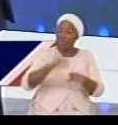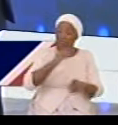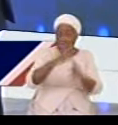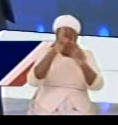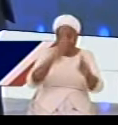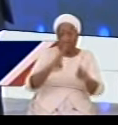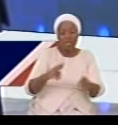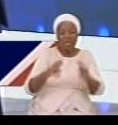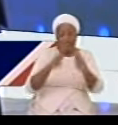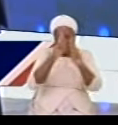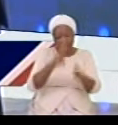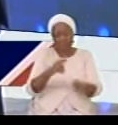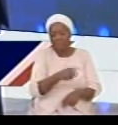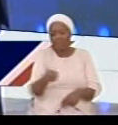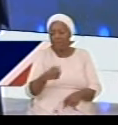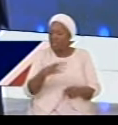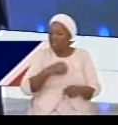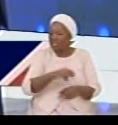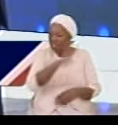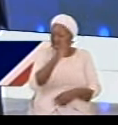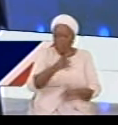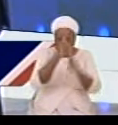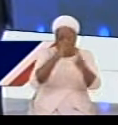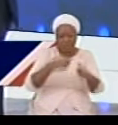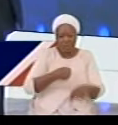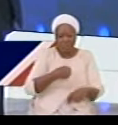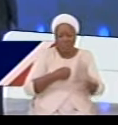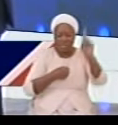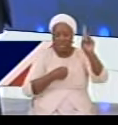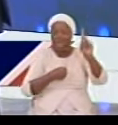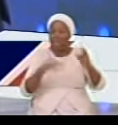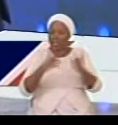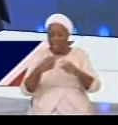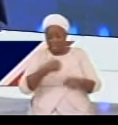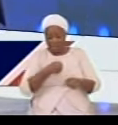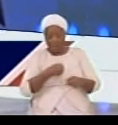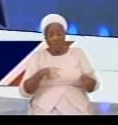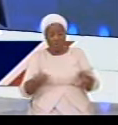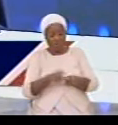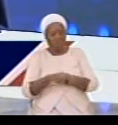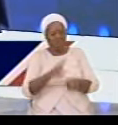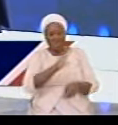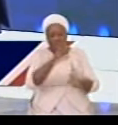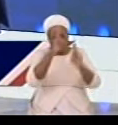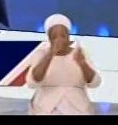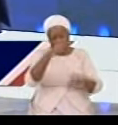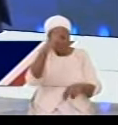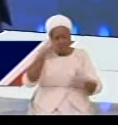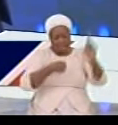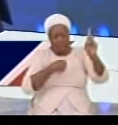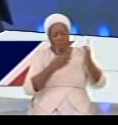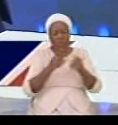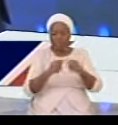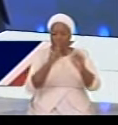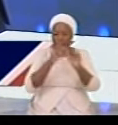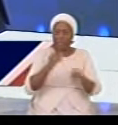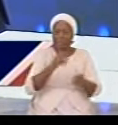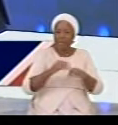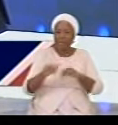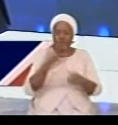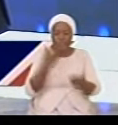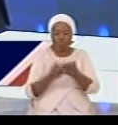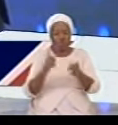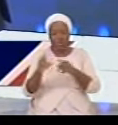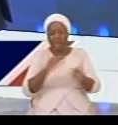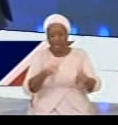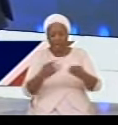observe my ways, so I regarded them not. I wanted to bless them and do good unto them and give them the provisions of my